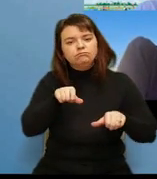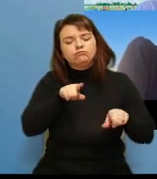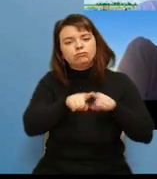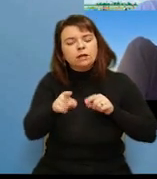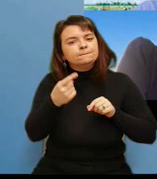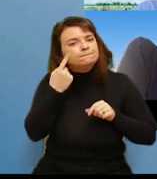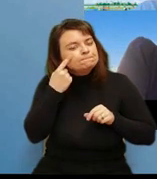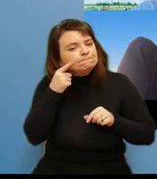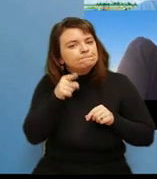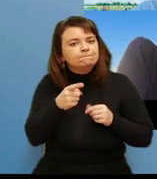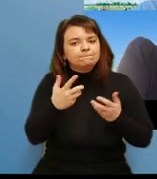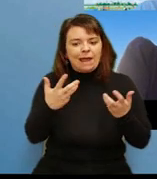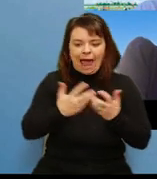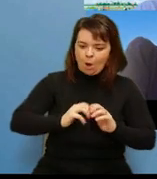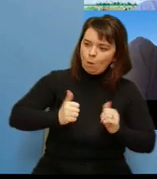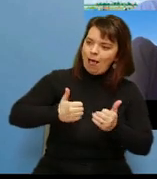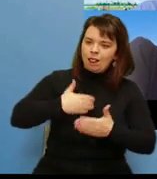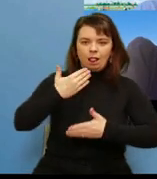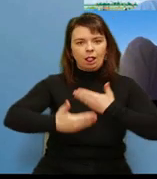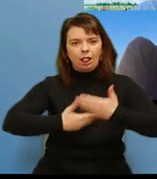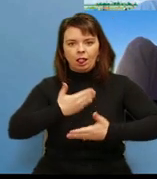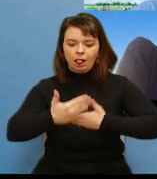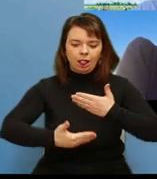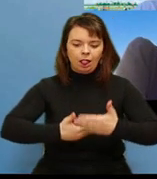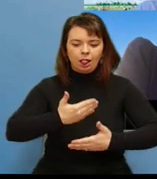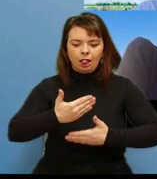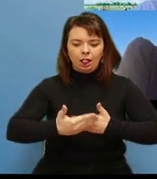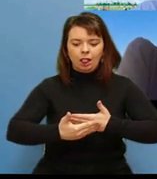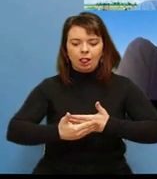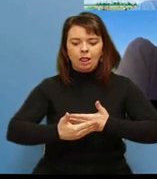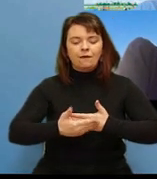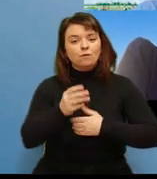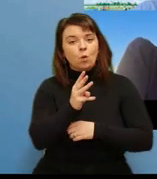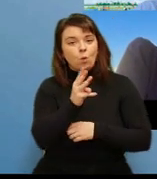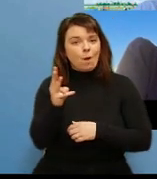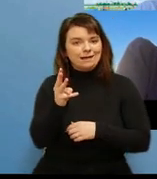Okay, so moving on and trying to look at how we are doing